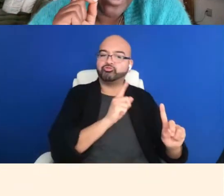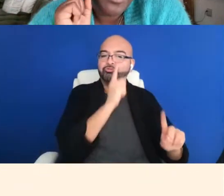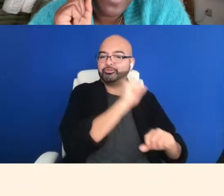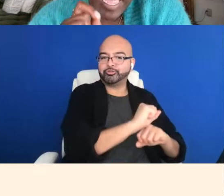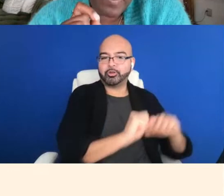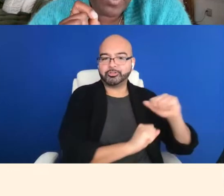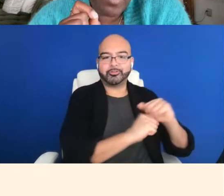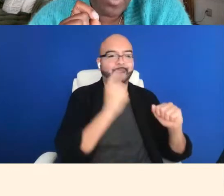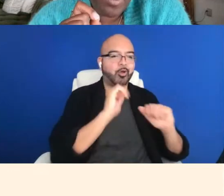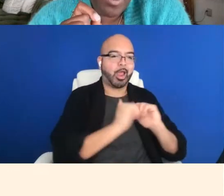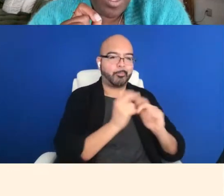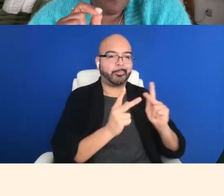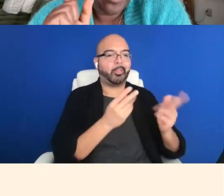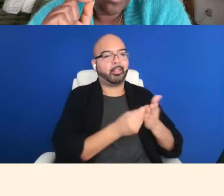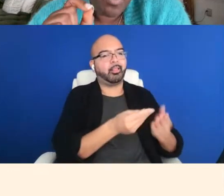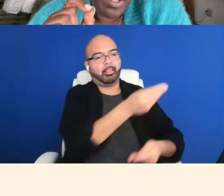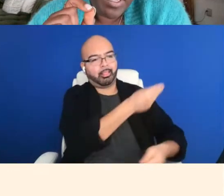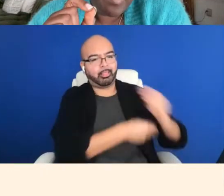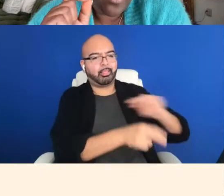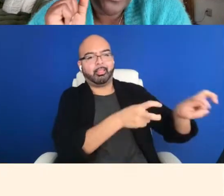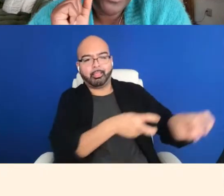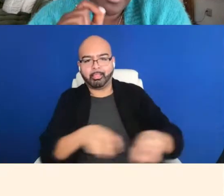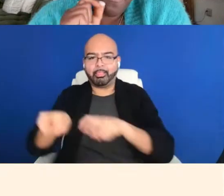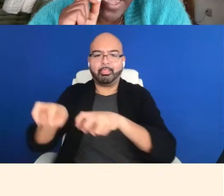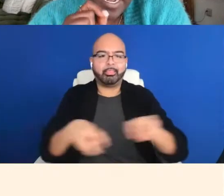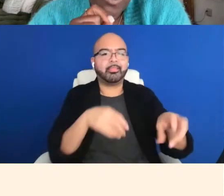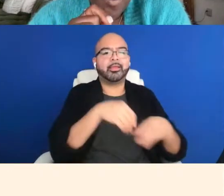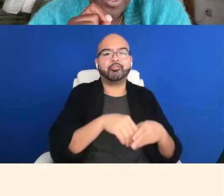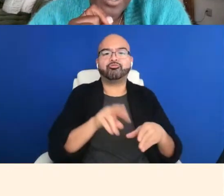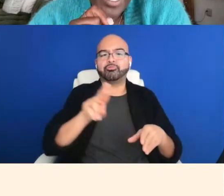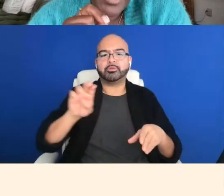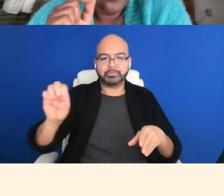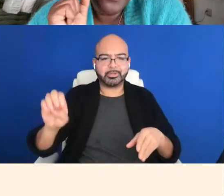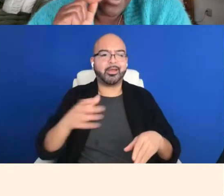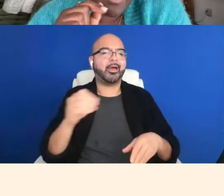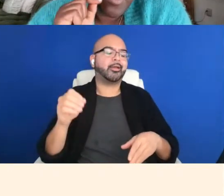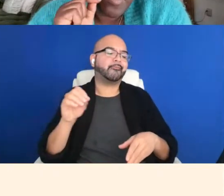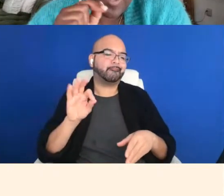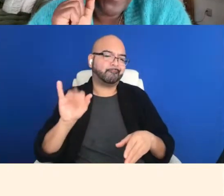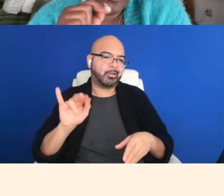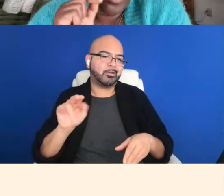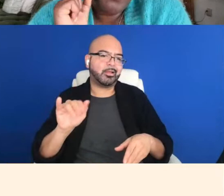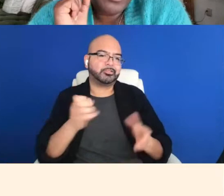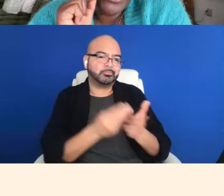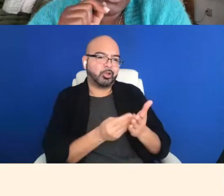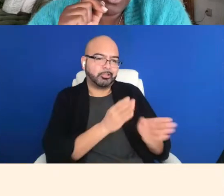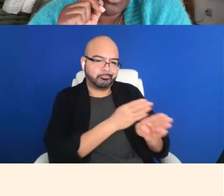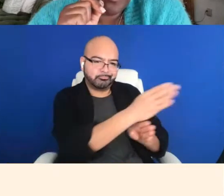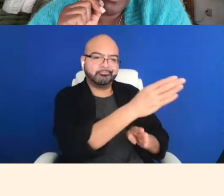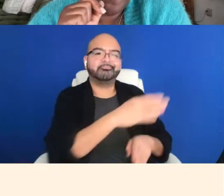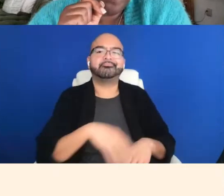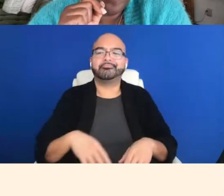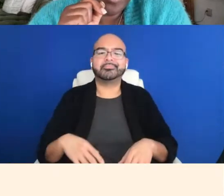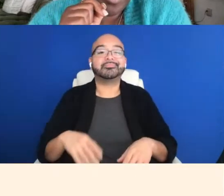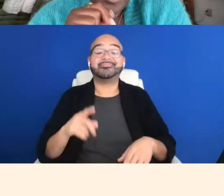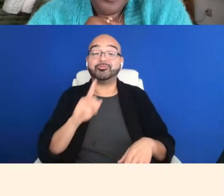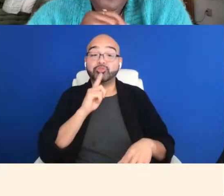large pots of capital in the real estate market and in the finance market. And it is about building